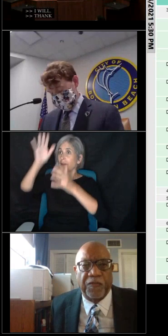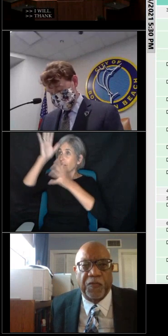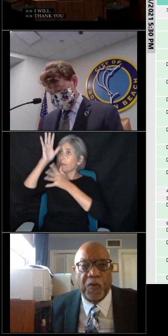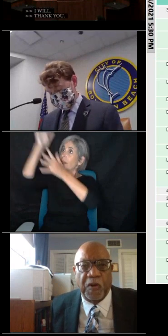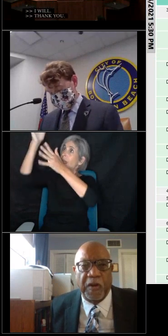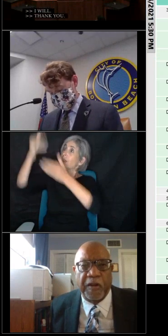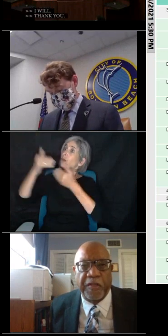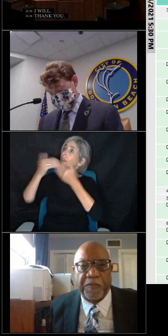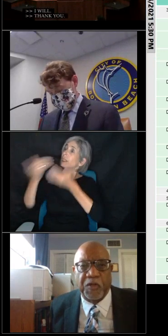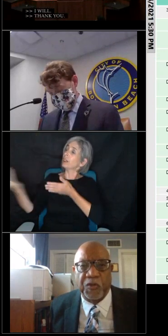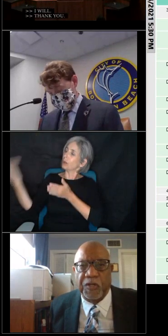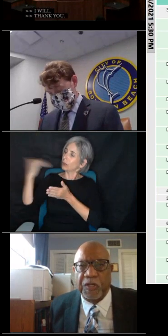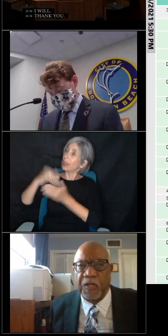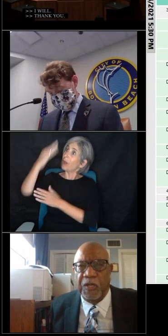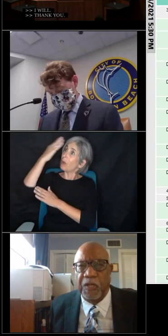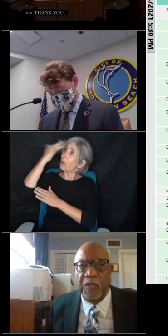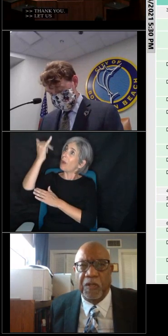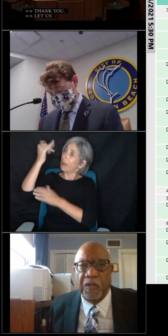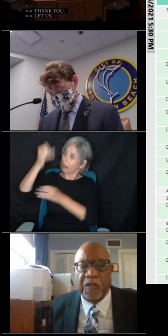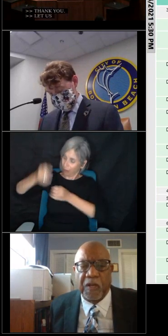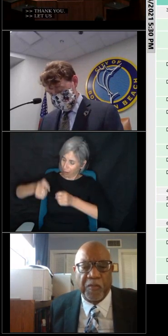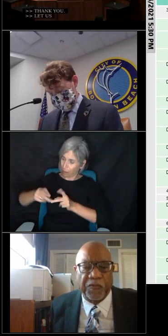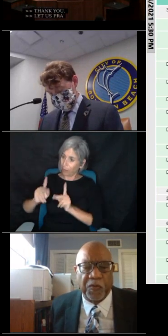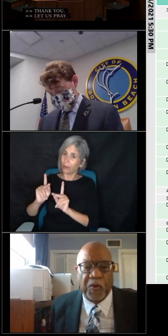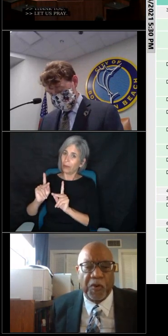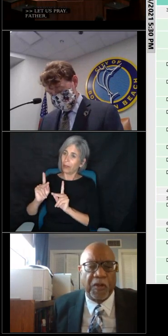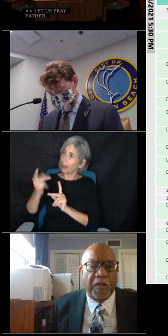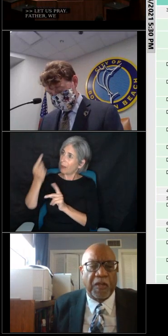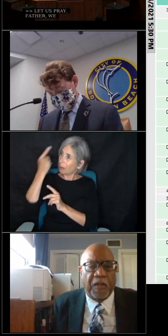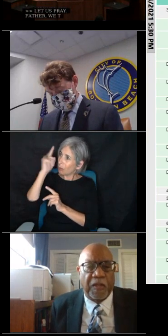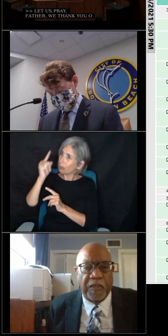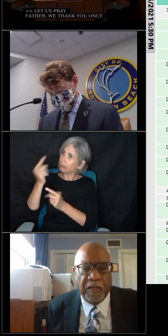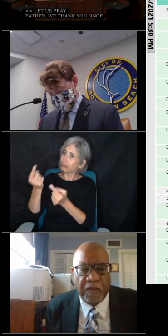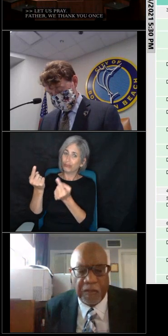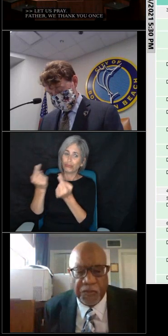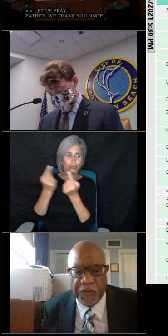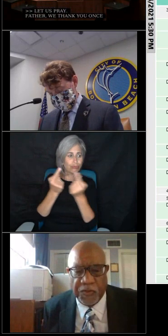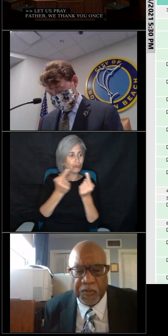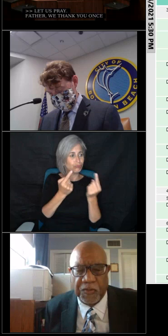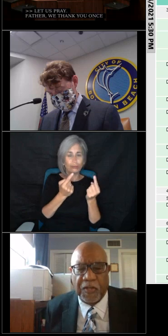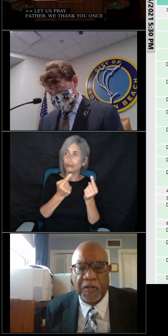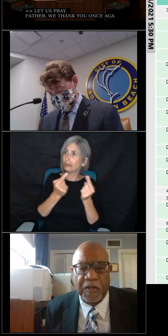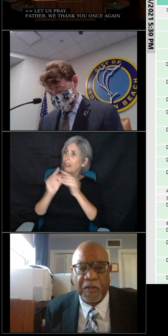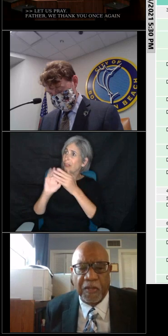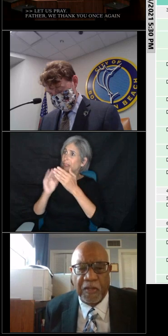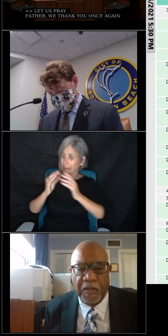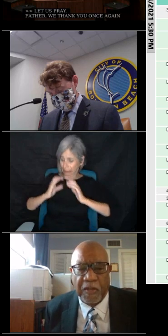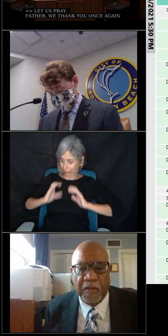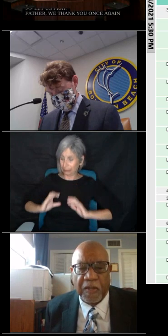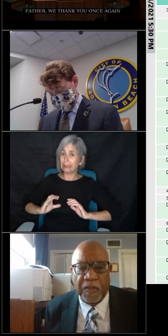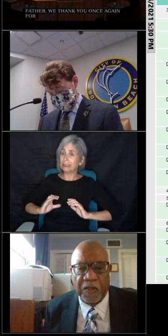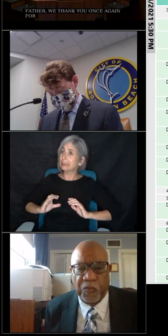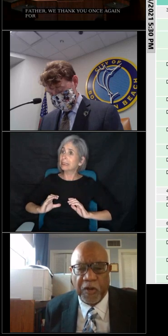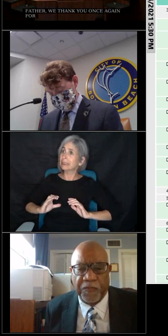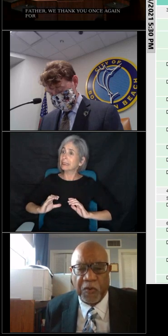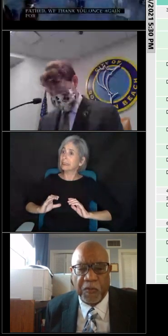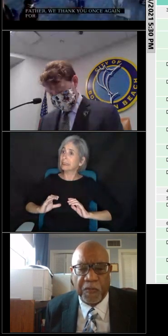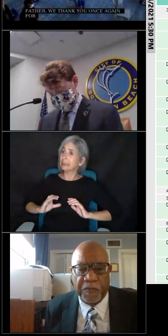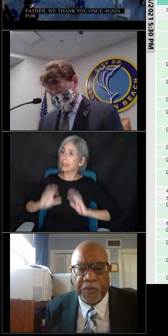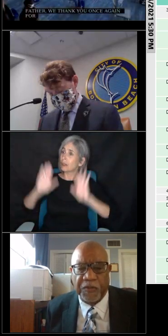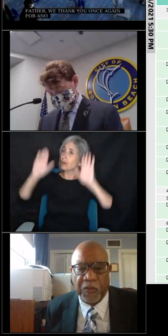once again for another opportunity to come before the citizens and